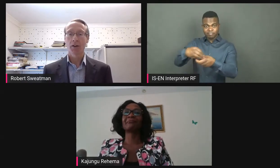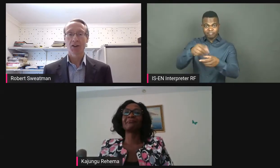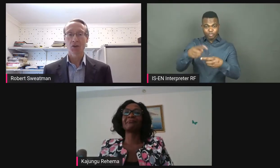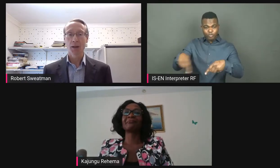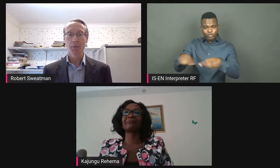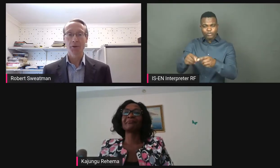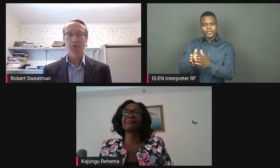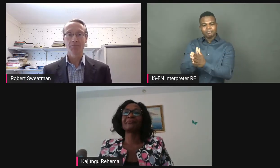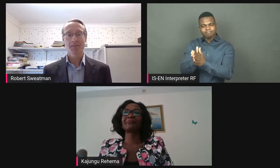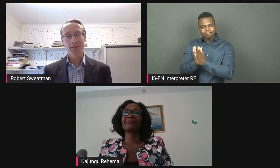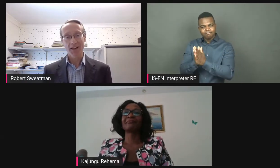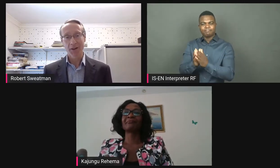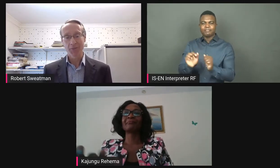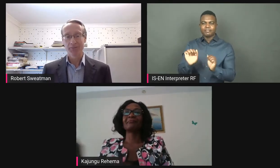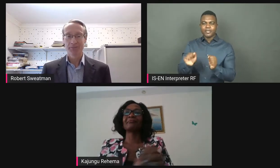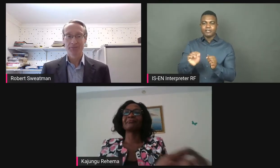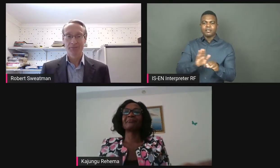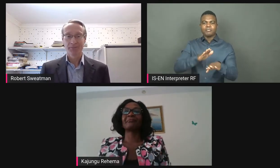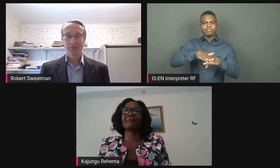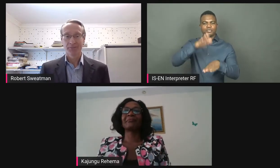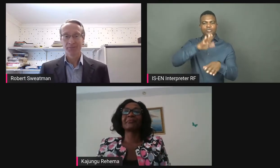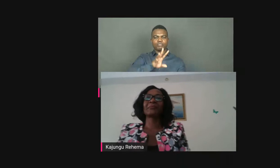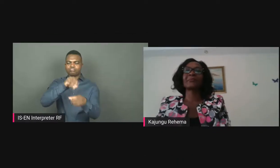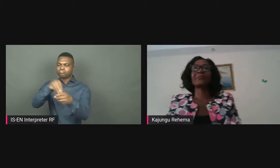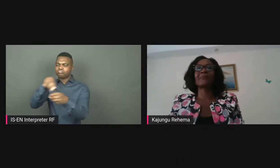one of our national members. Thank you.